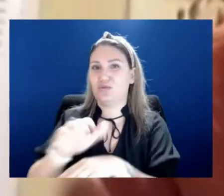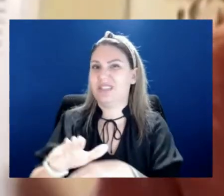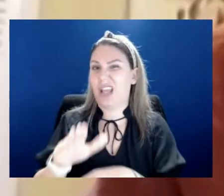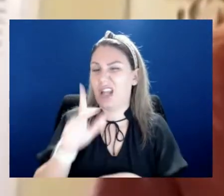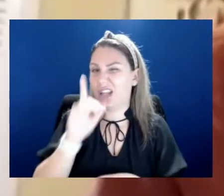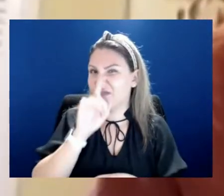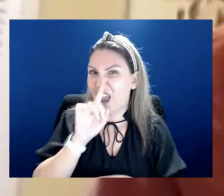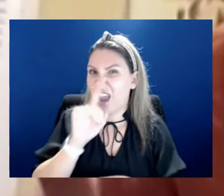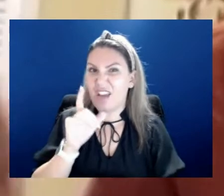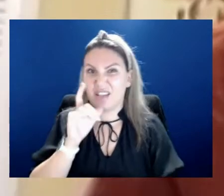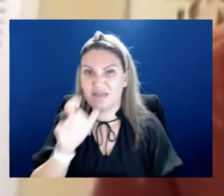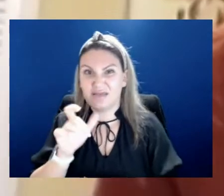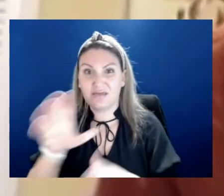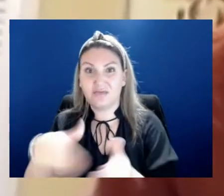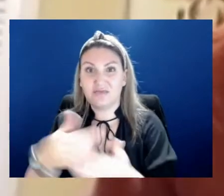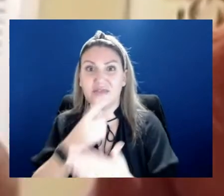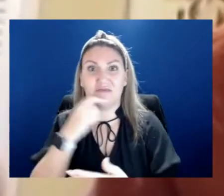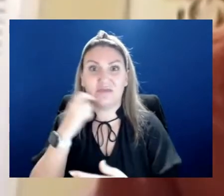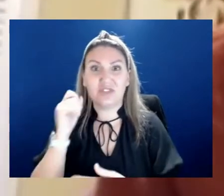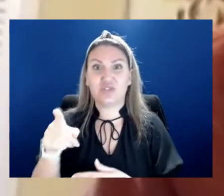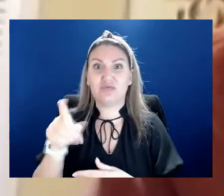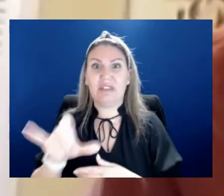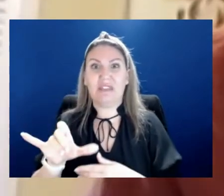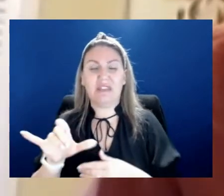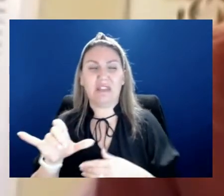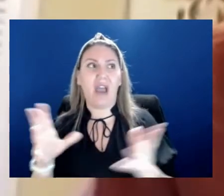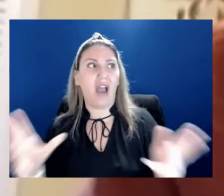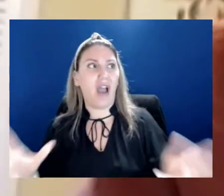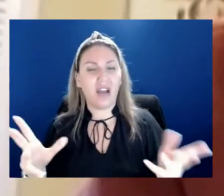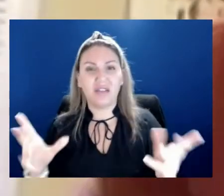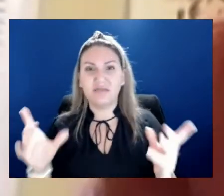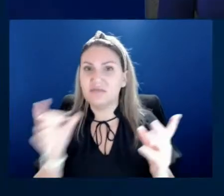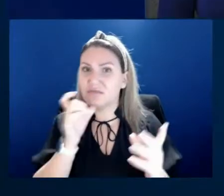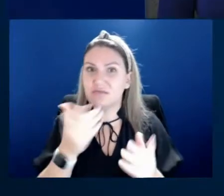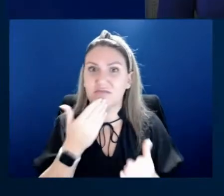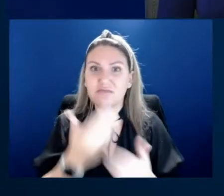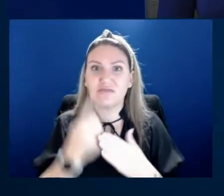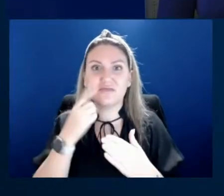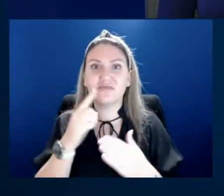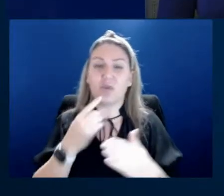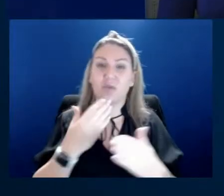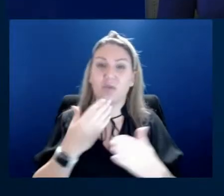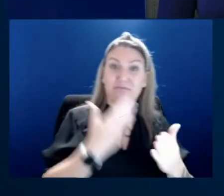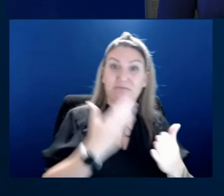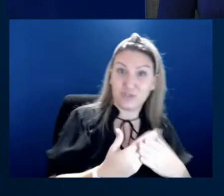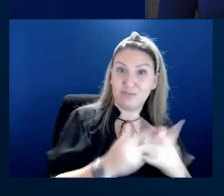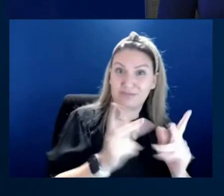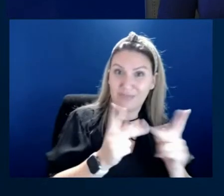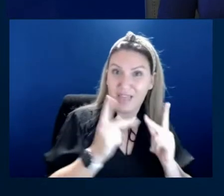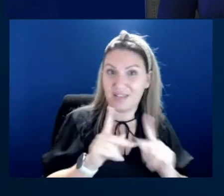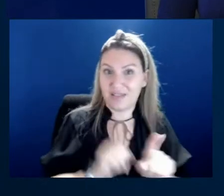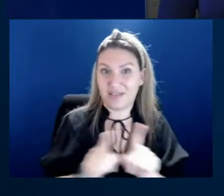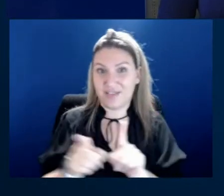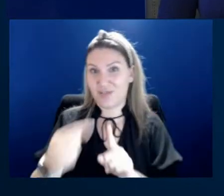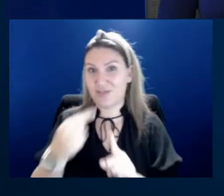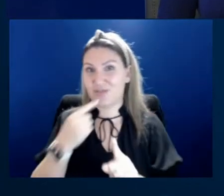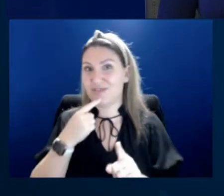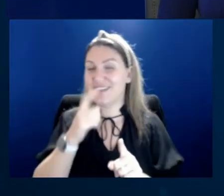it to Ukraine and help anybody, that hurts the good donation sites as well. Right. You say you're not a big fan of those